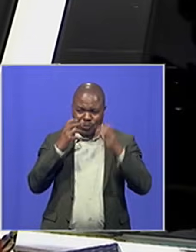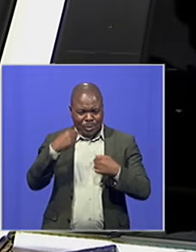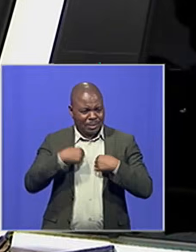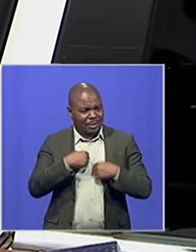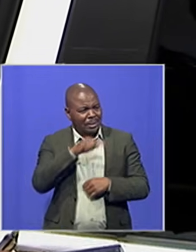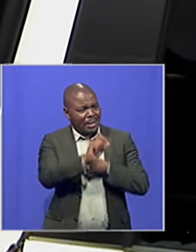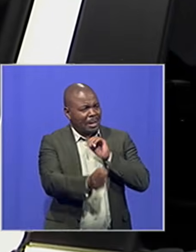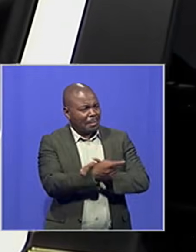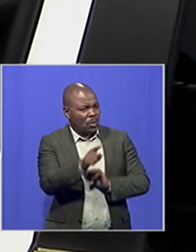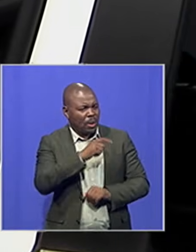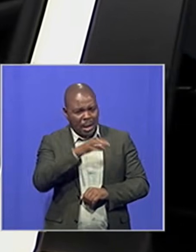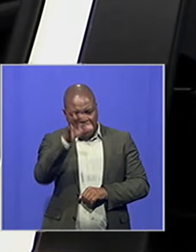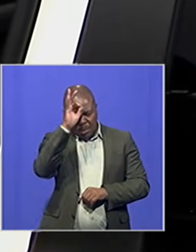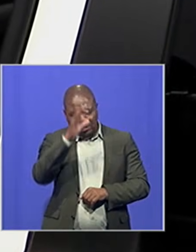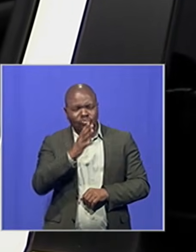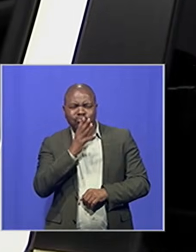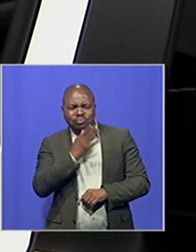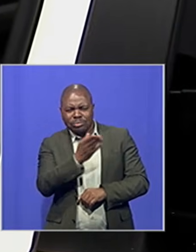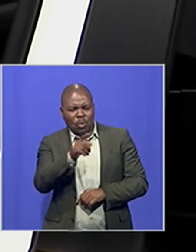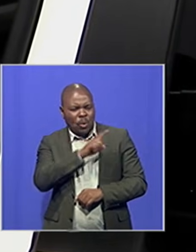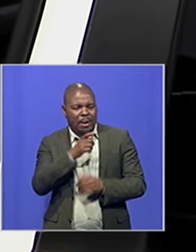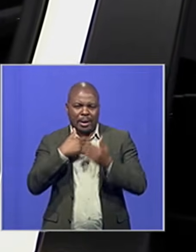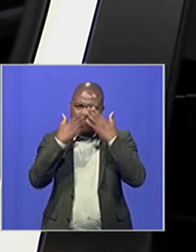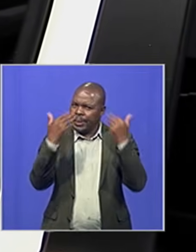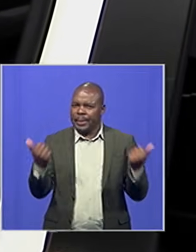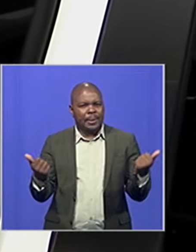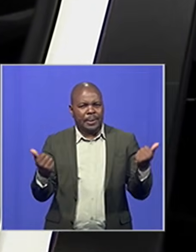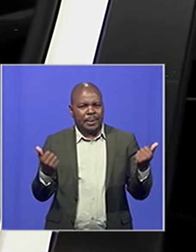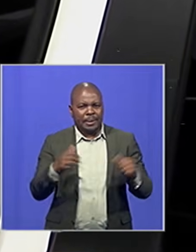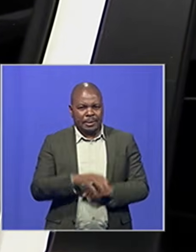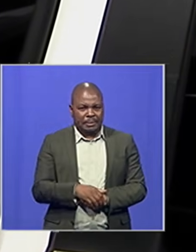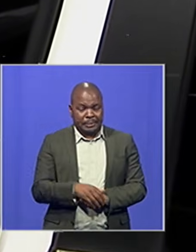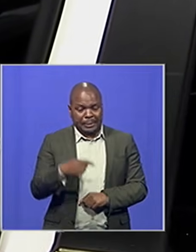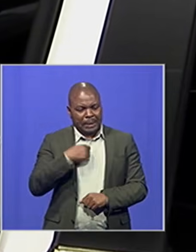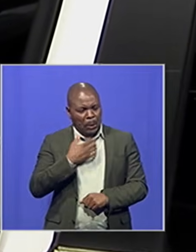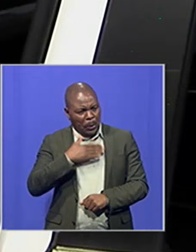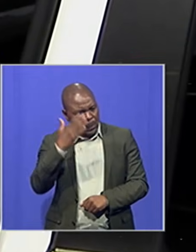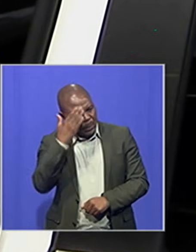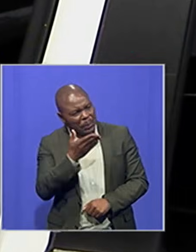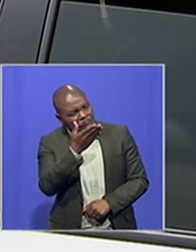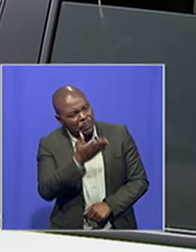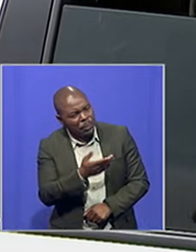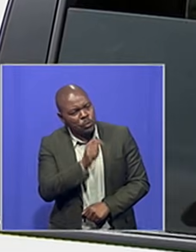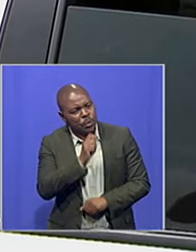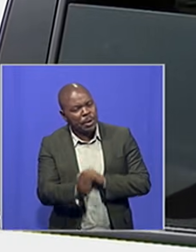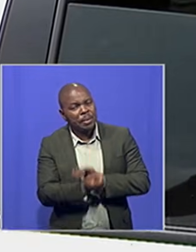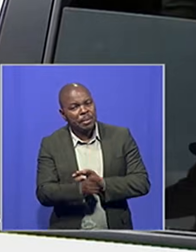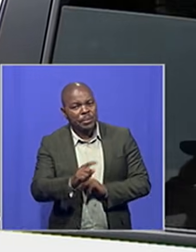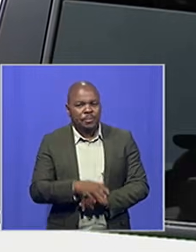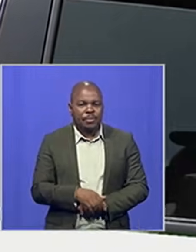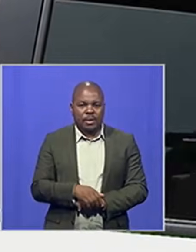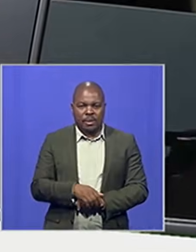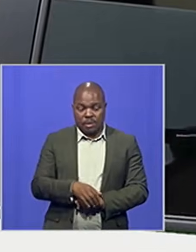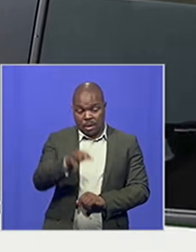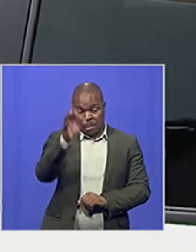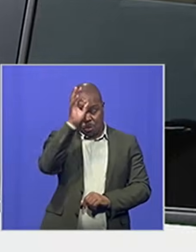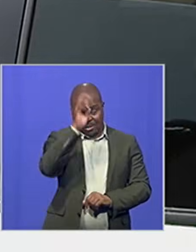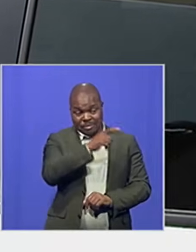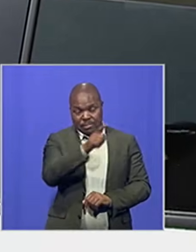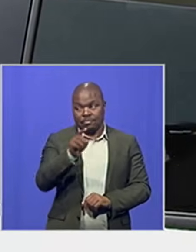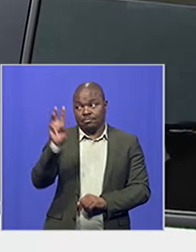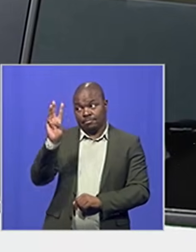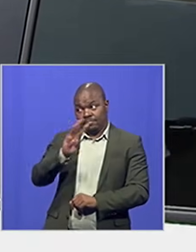I don't know why there's so many police. Yeah, I'm just curious what's happening. Sepodisi se tsibositse bapagami go